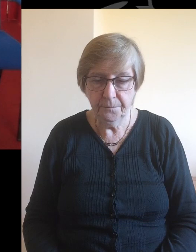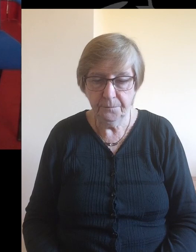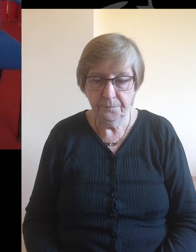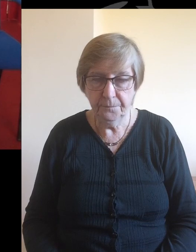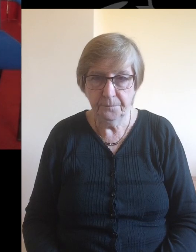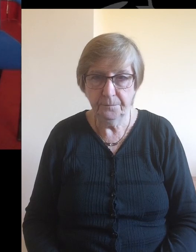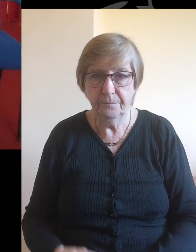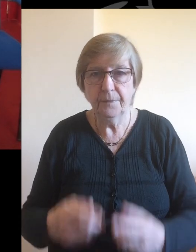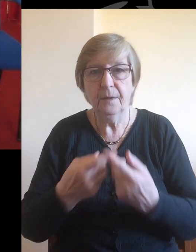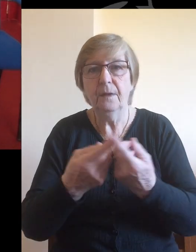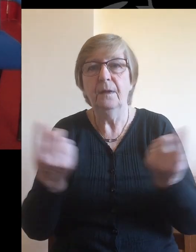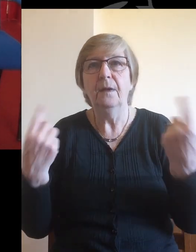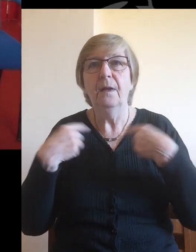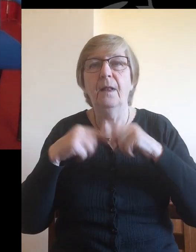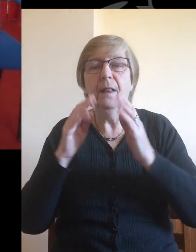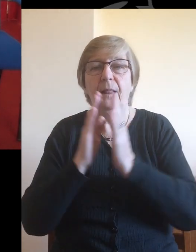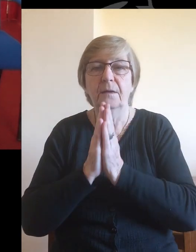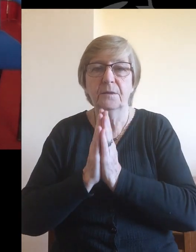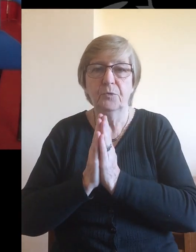Let us pray.